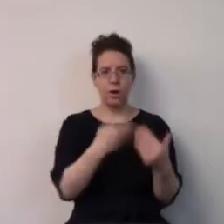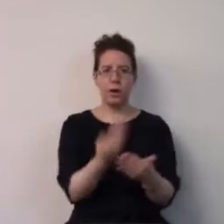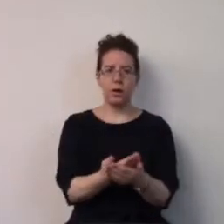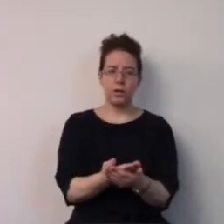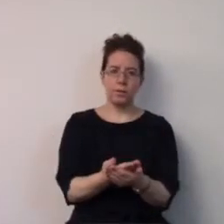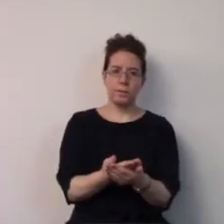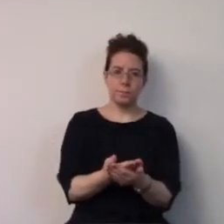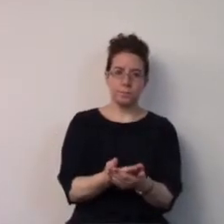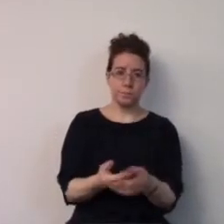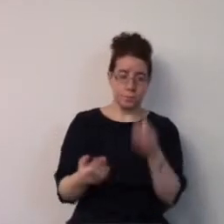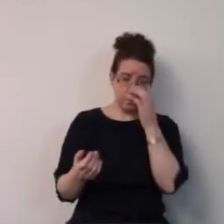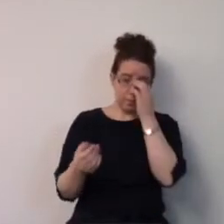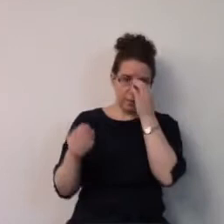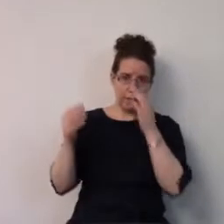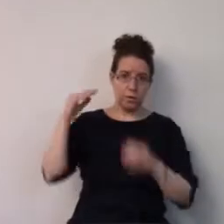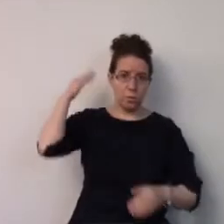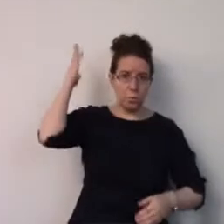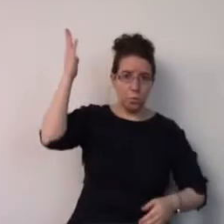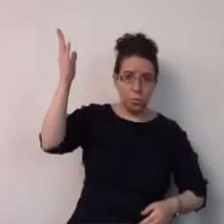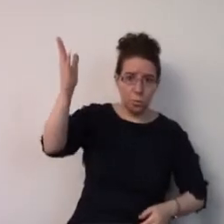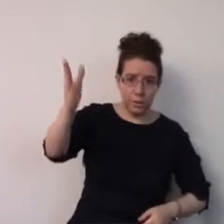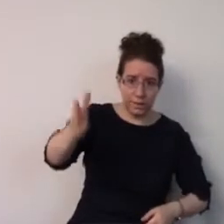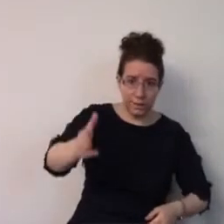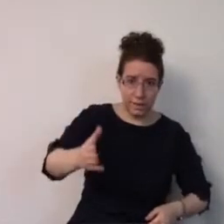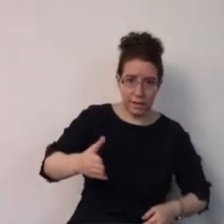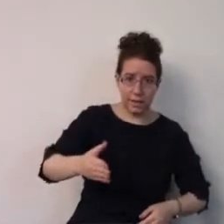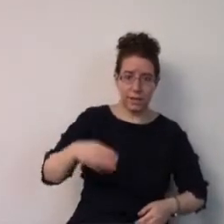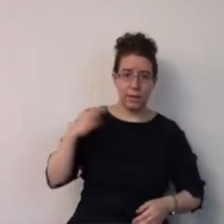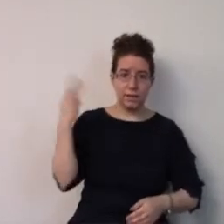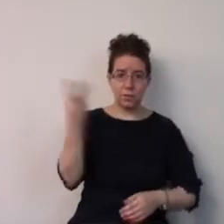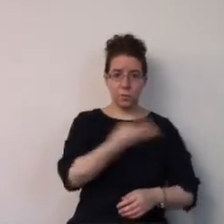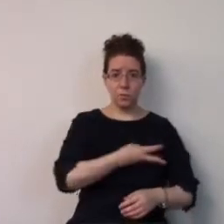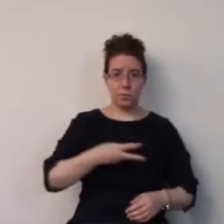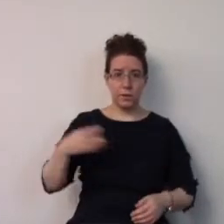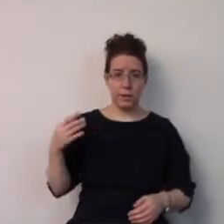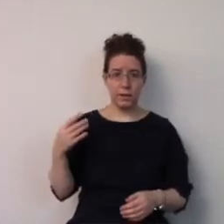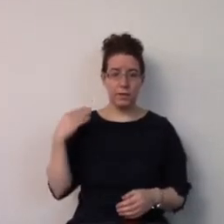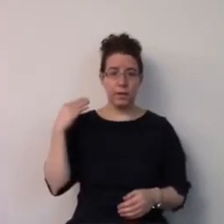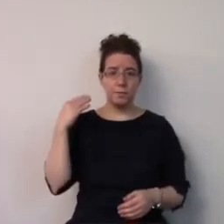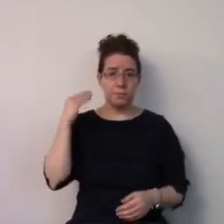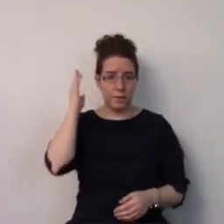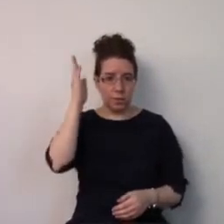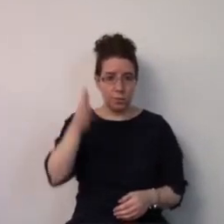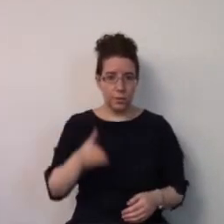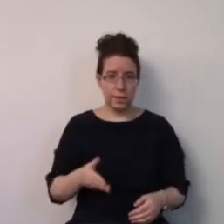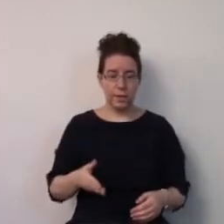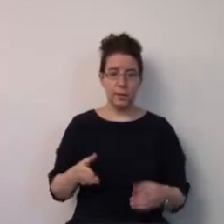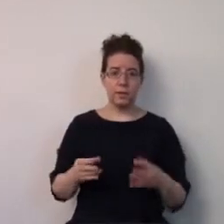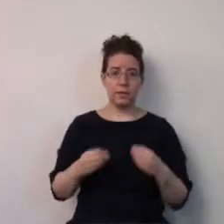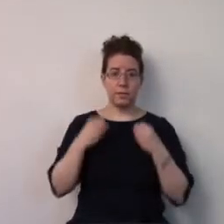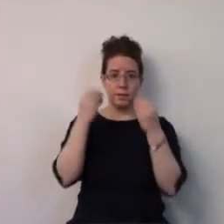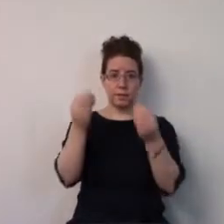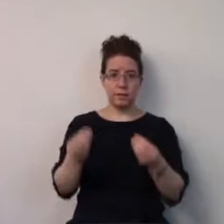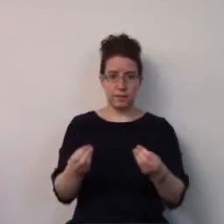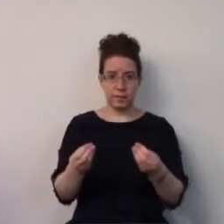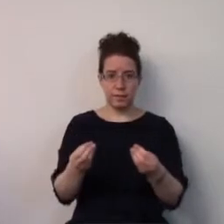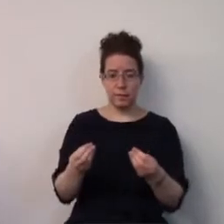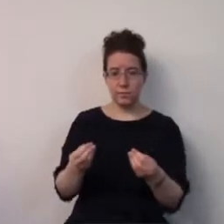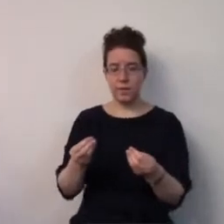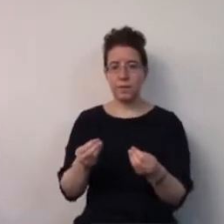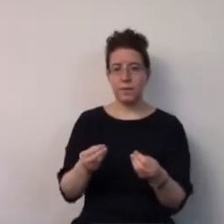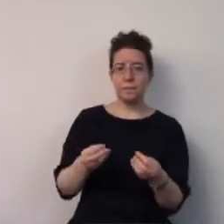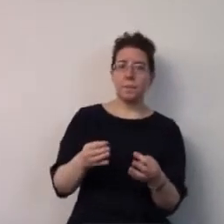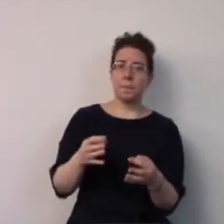So if you've spoken idle things, and you've spoken lies, and spoken this or spoken that, that is contrary to what is